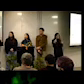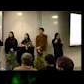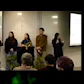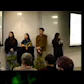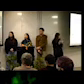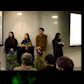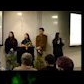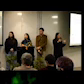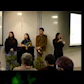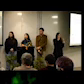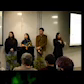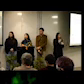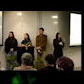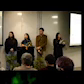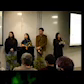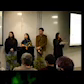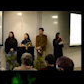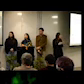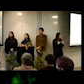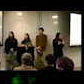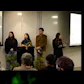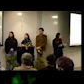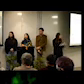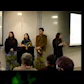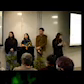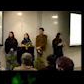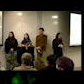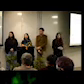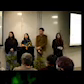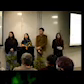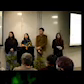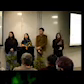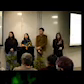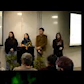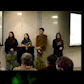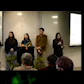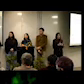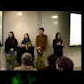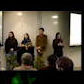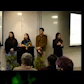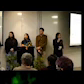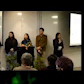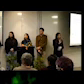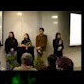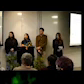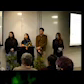noticed, that should be the driver for seeking help. Certainly not to undergo unnecessary brain